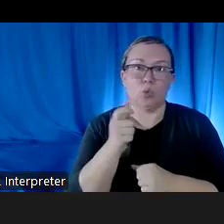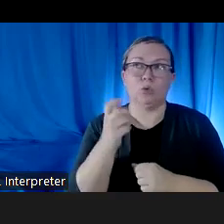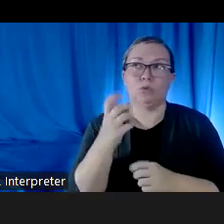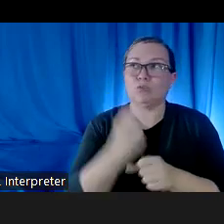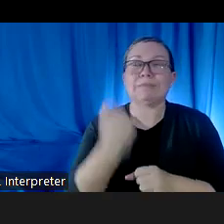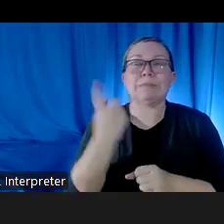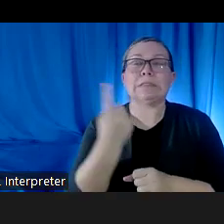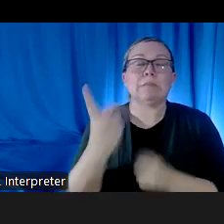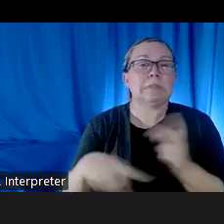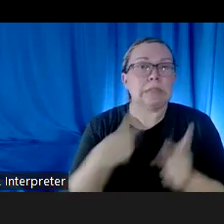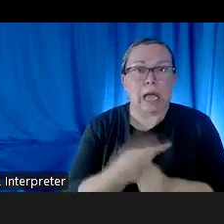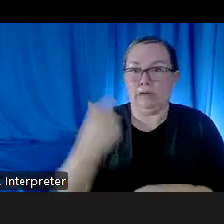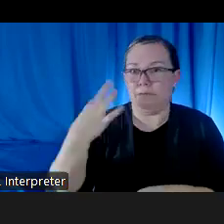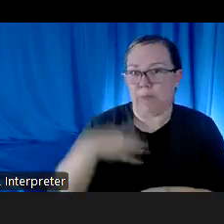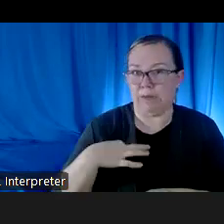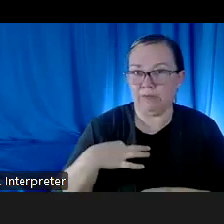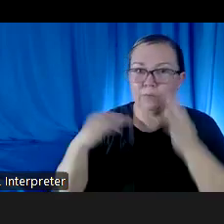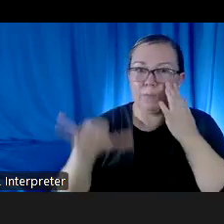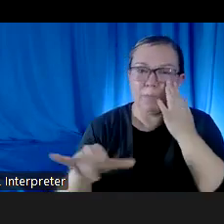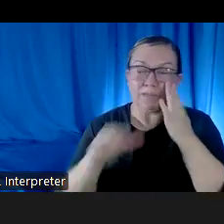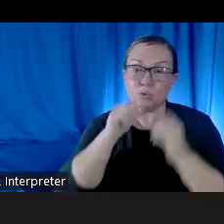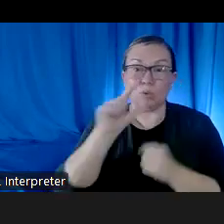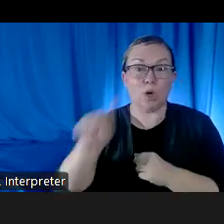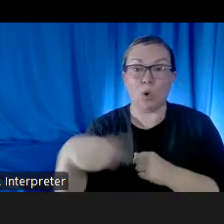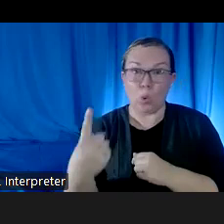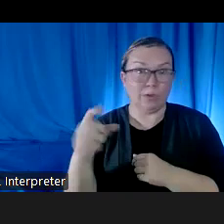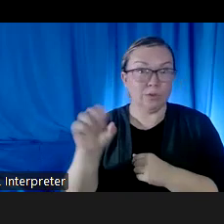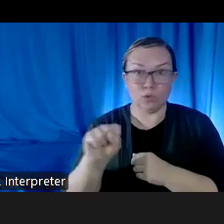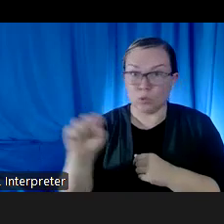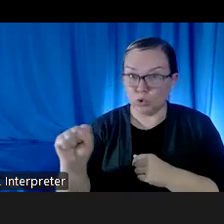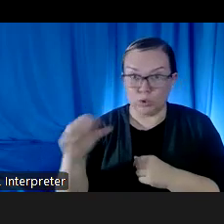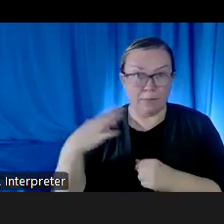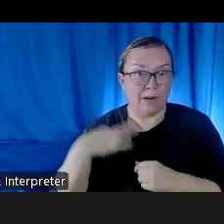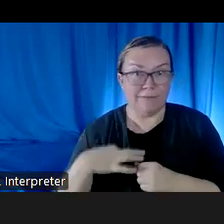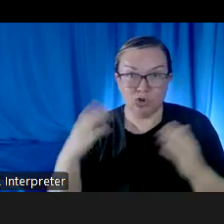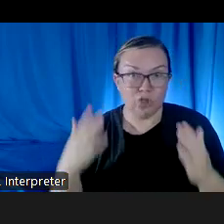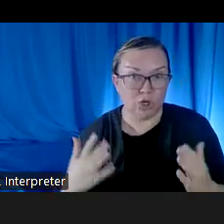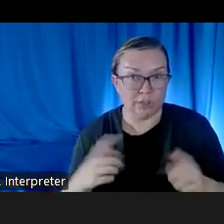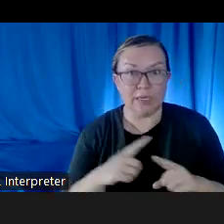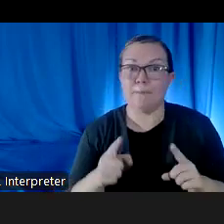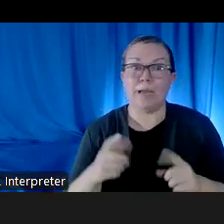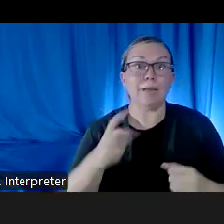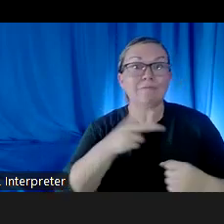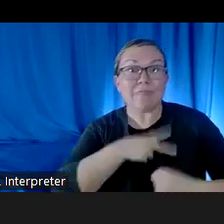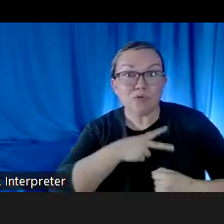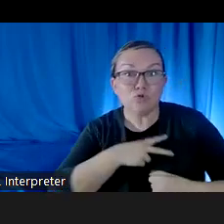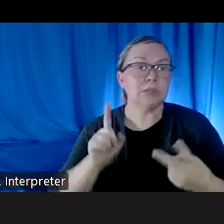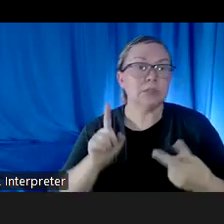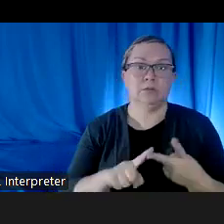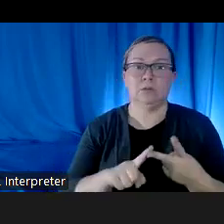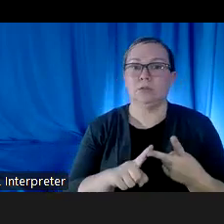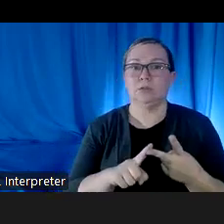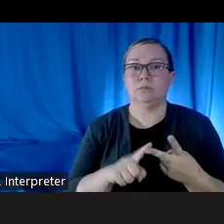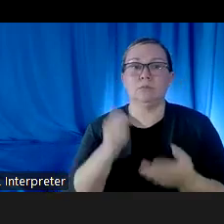benefit. So we not only advise Social Security beneficiaries, but our veterans. We help